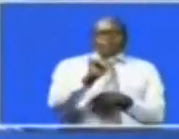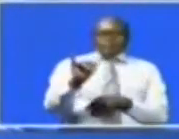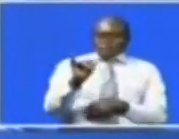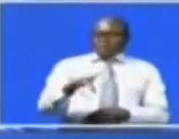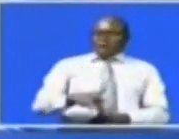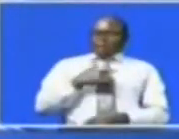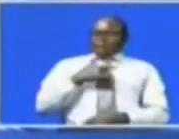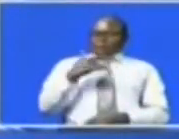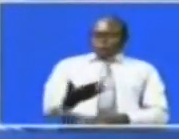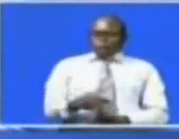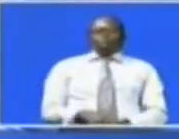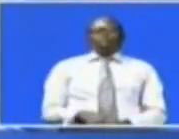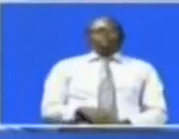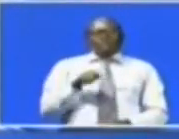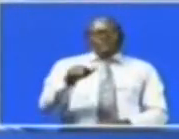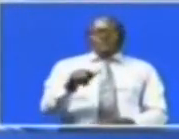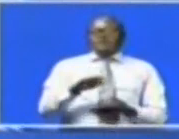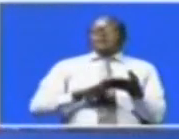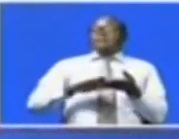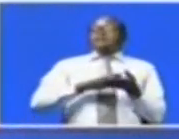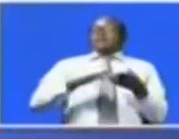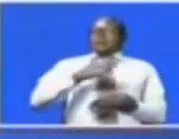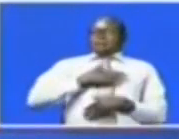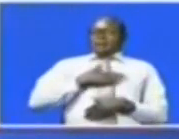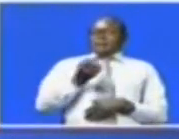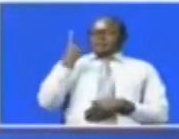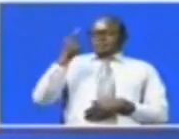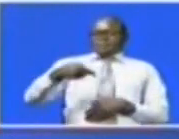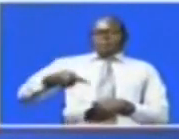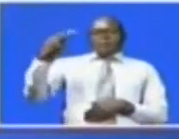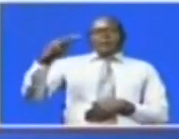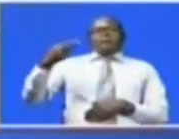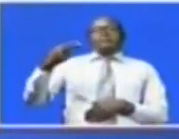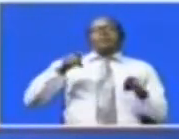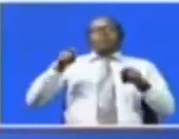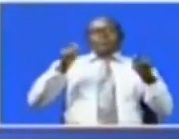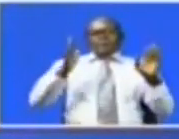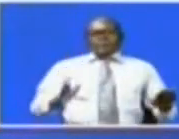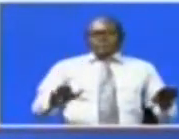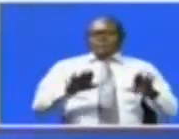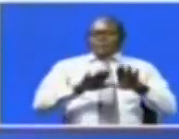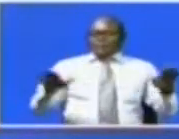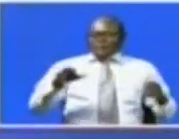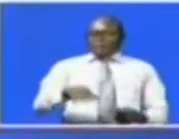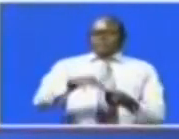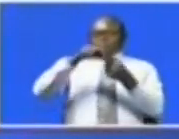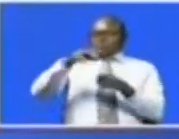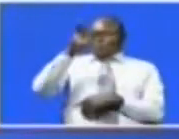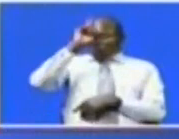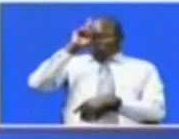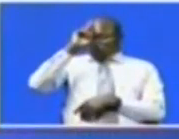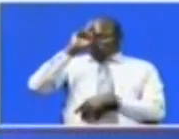feel is, and this is basically even our understanding of the most high-end of operators on the land, the special forces, it's not in